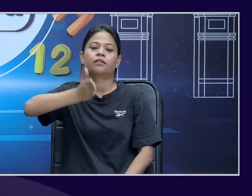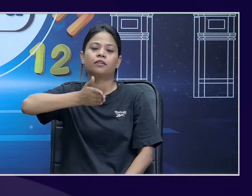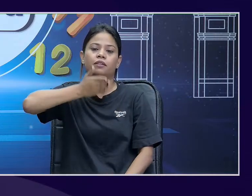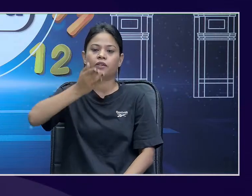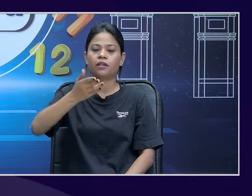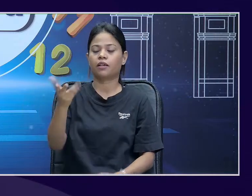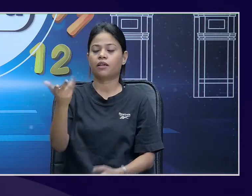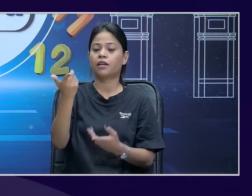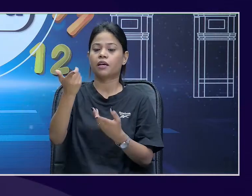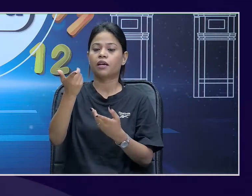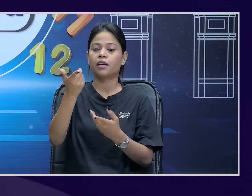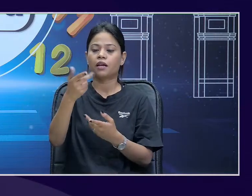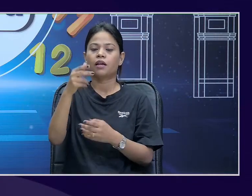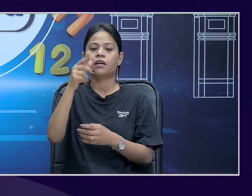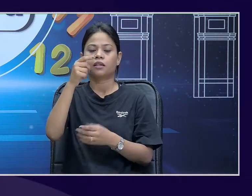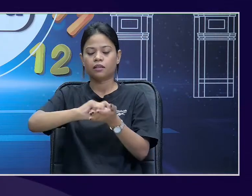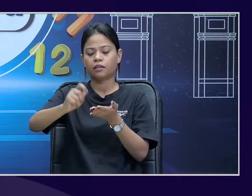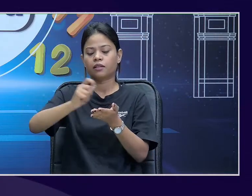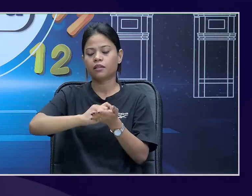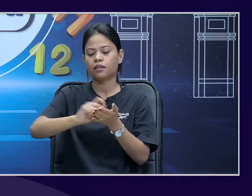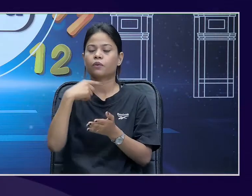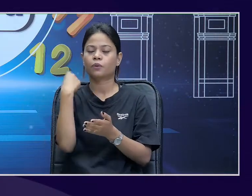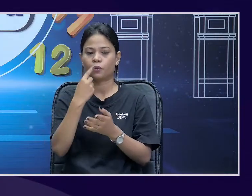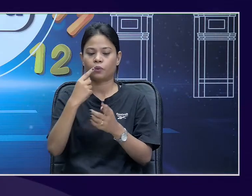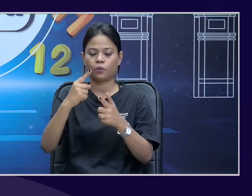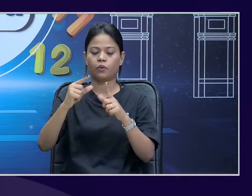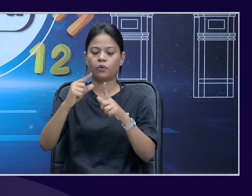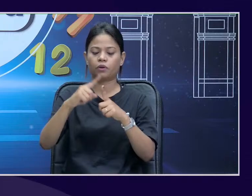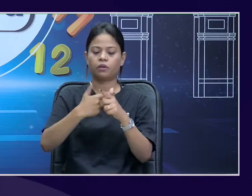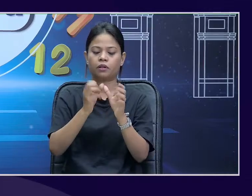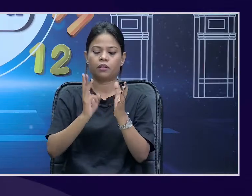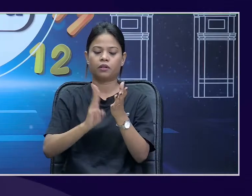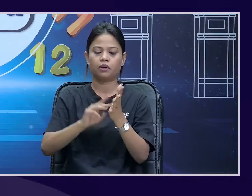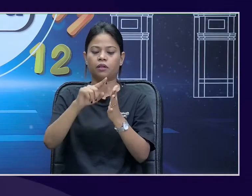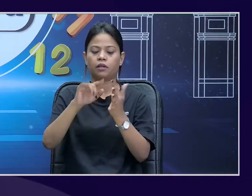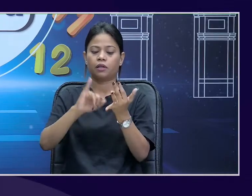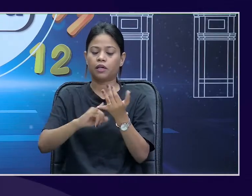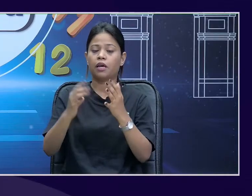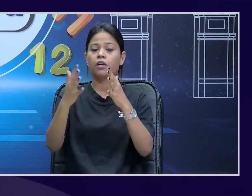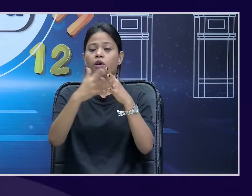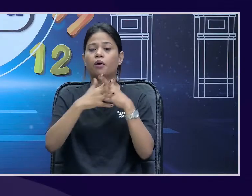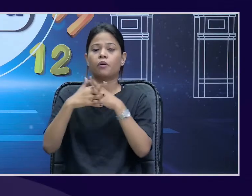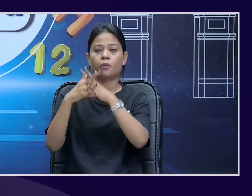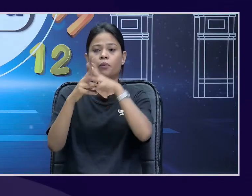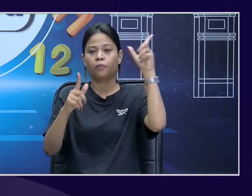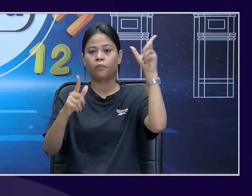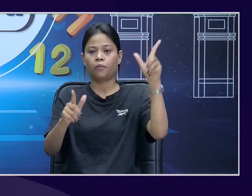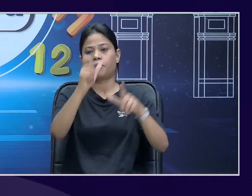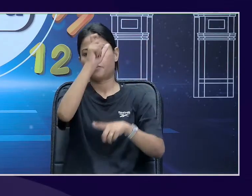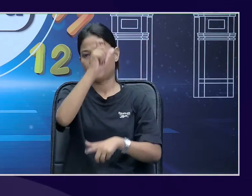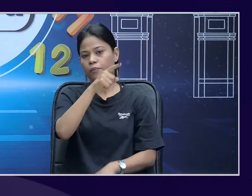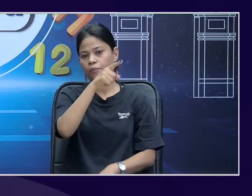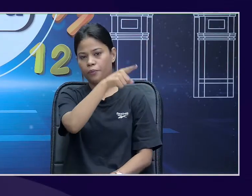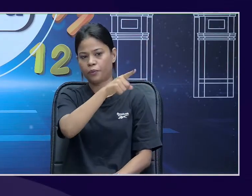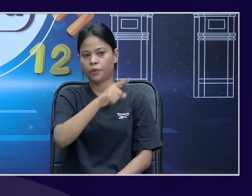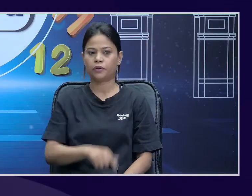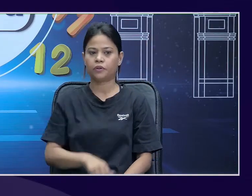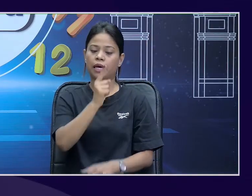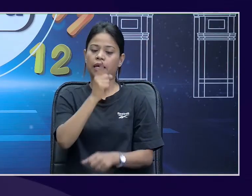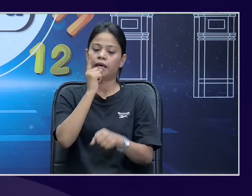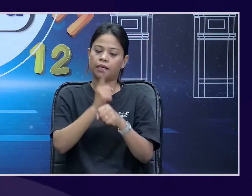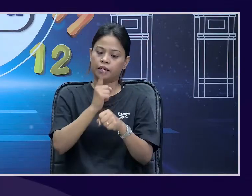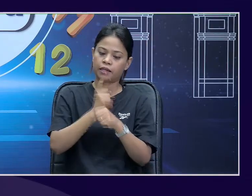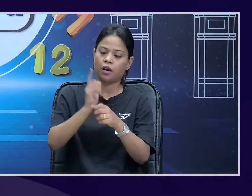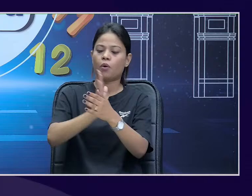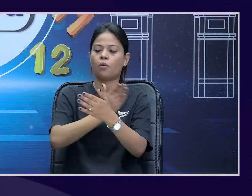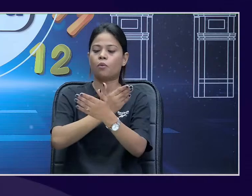James Tippett. Okay, he was an American educator. Educator means a teacher. Okay, and a